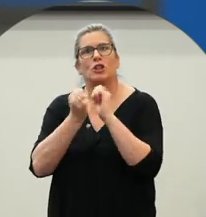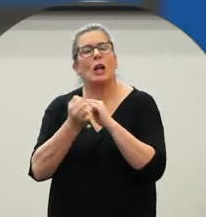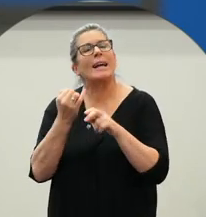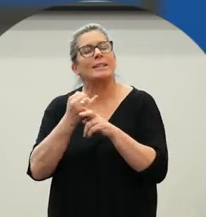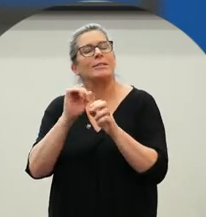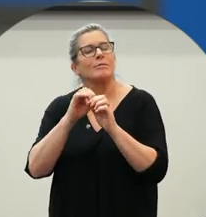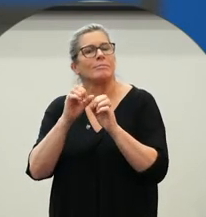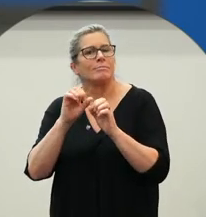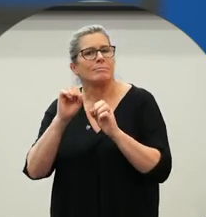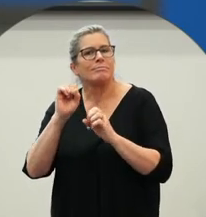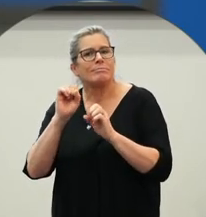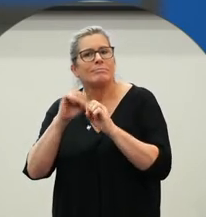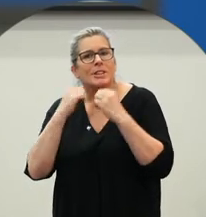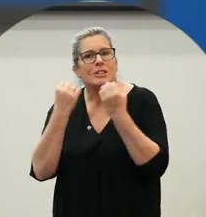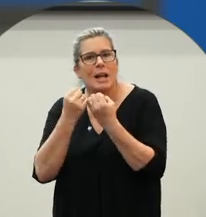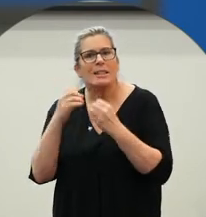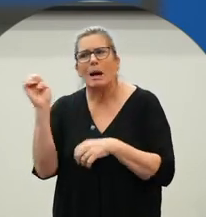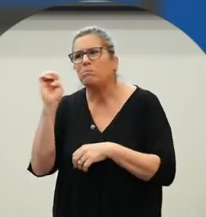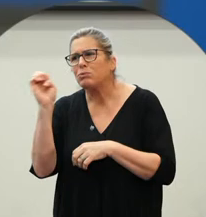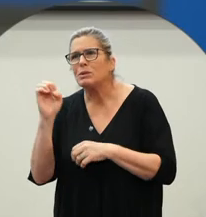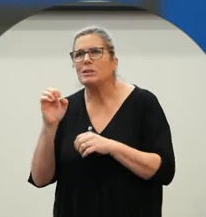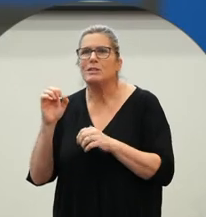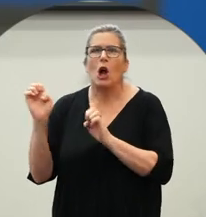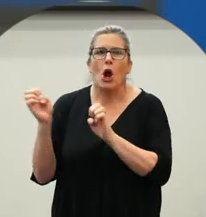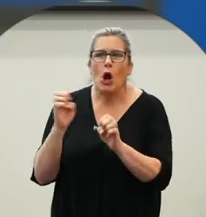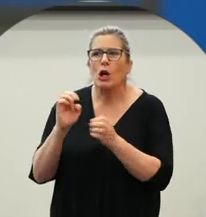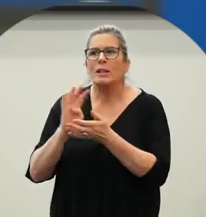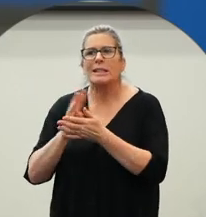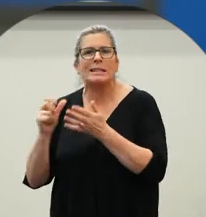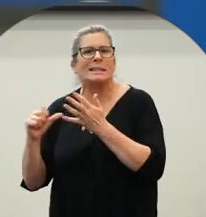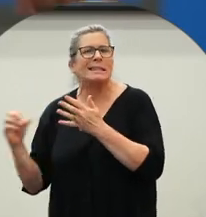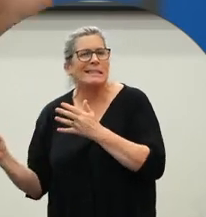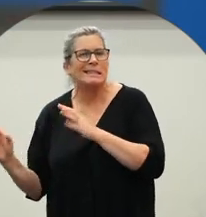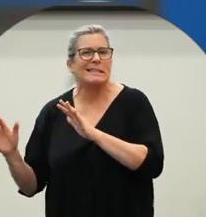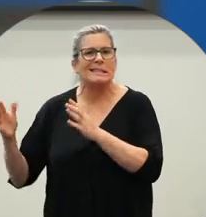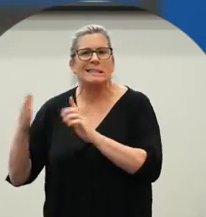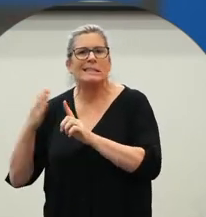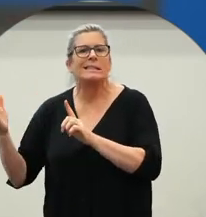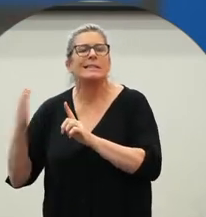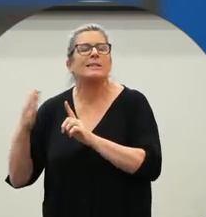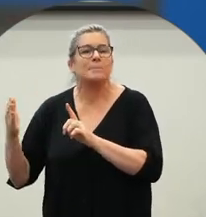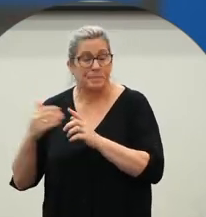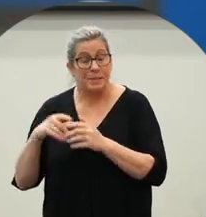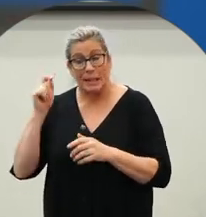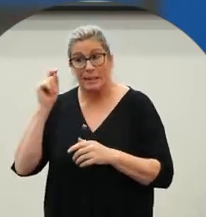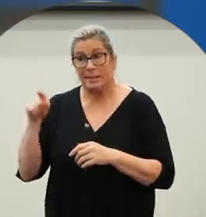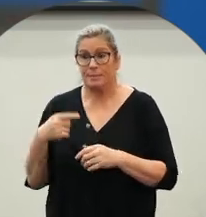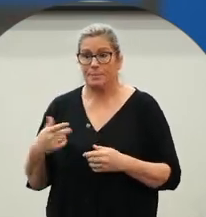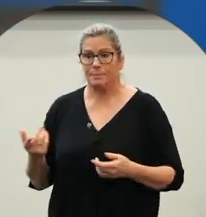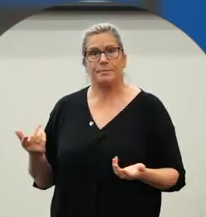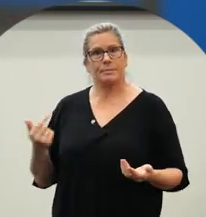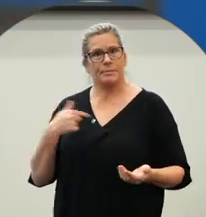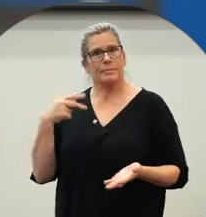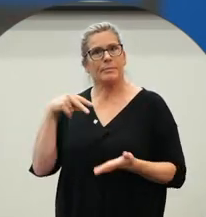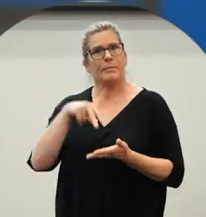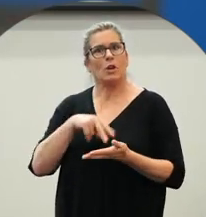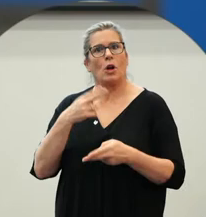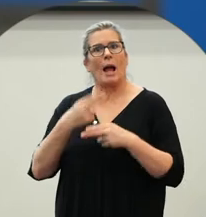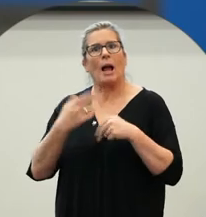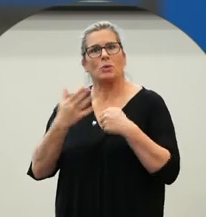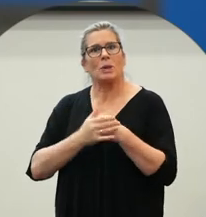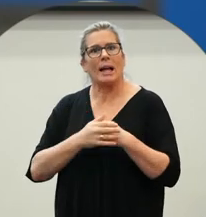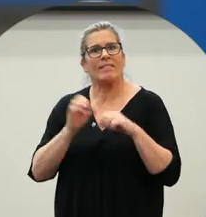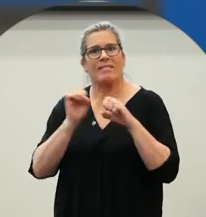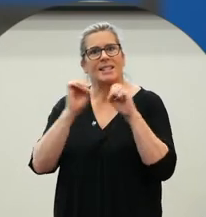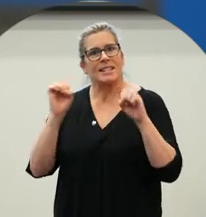in Britain in the early 60s. And I think the acclaim of that, of, oh, wow, I stood outside the